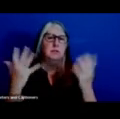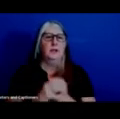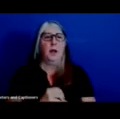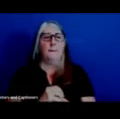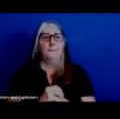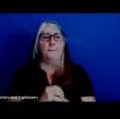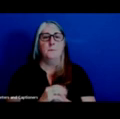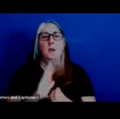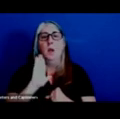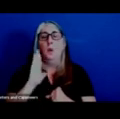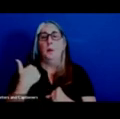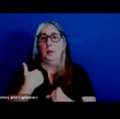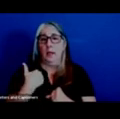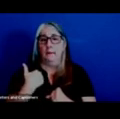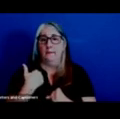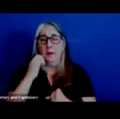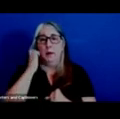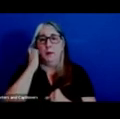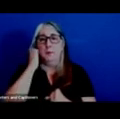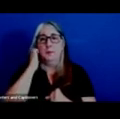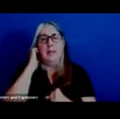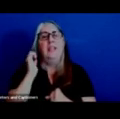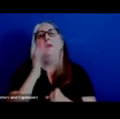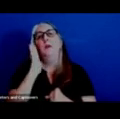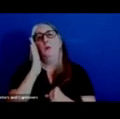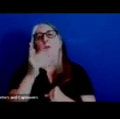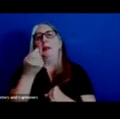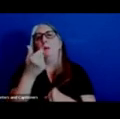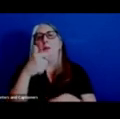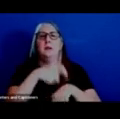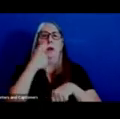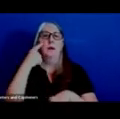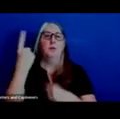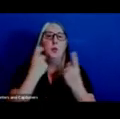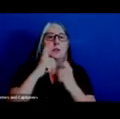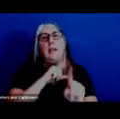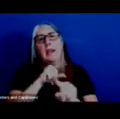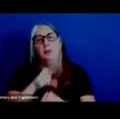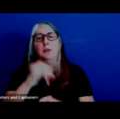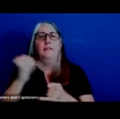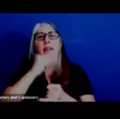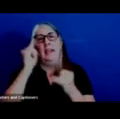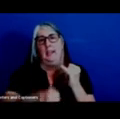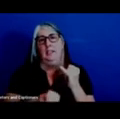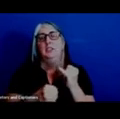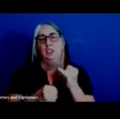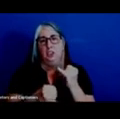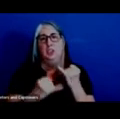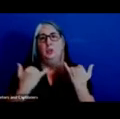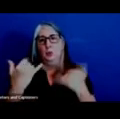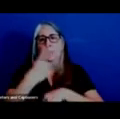We will have a little time for Q&A towards the end of our afternoon